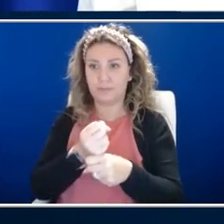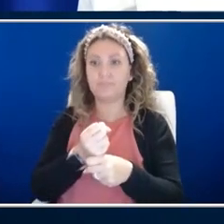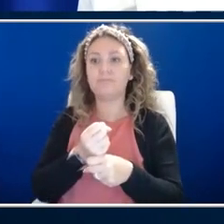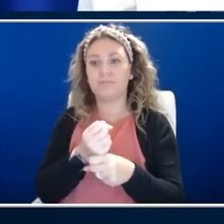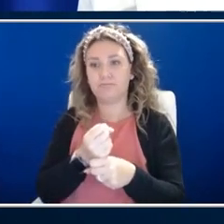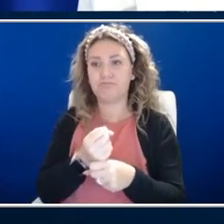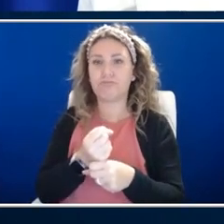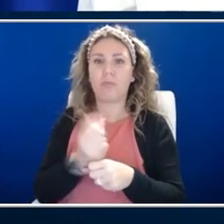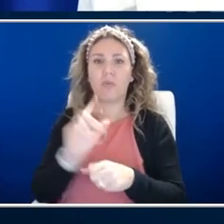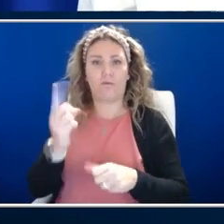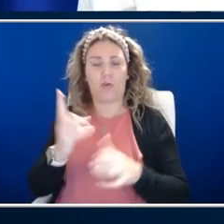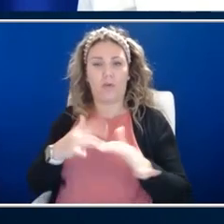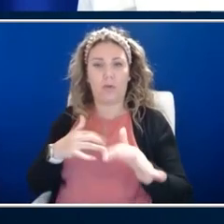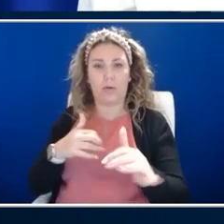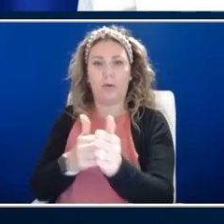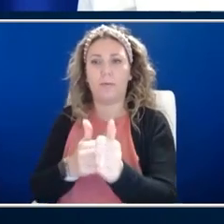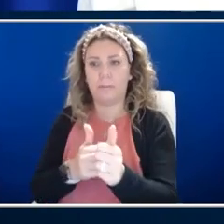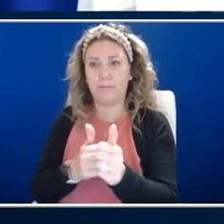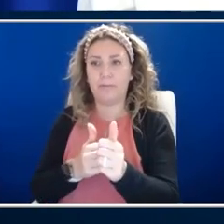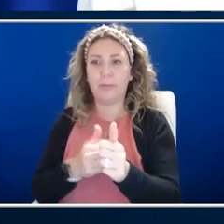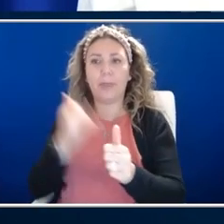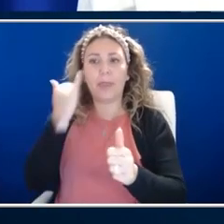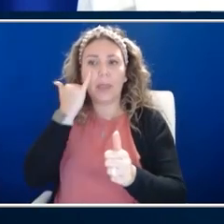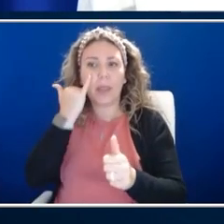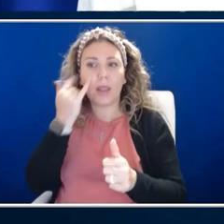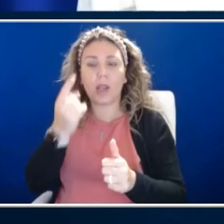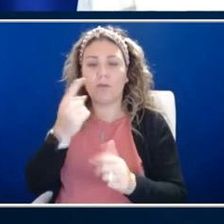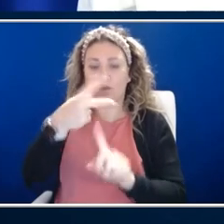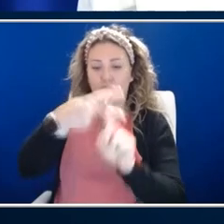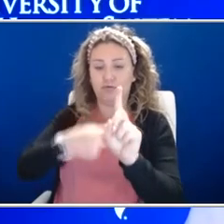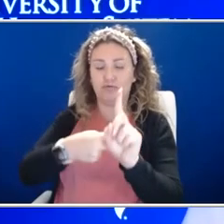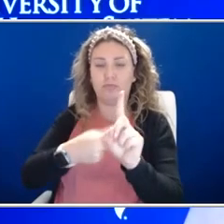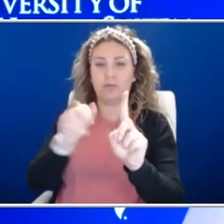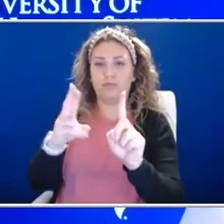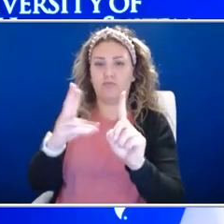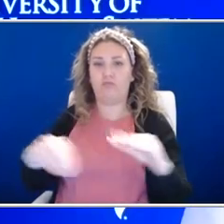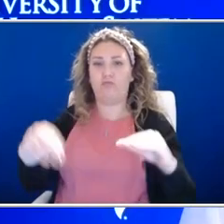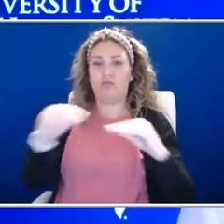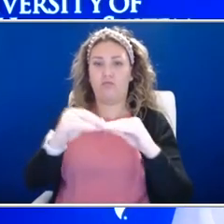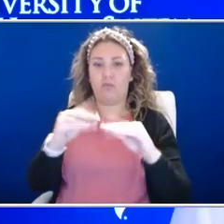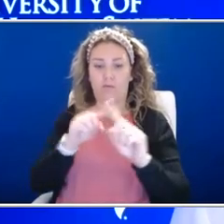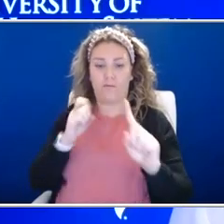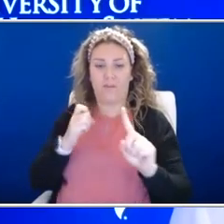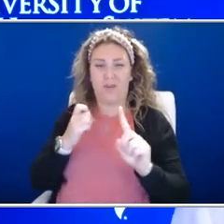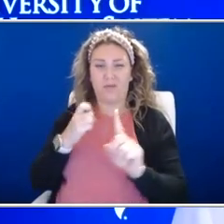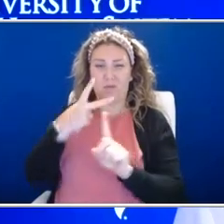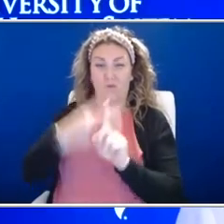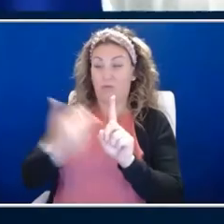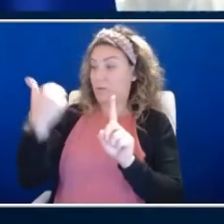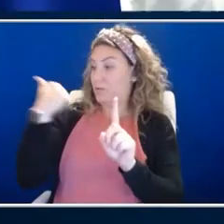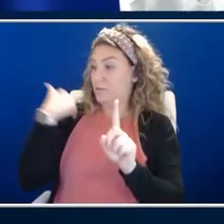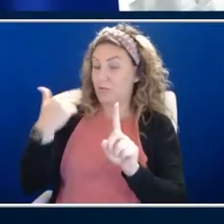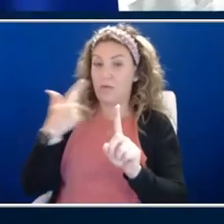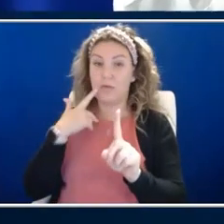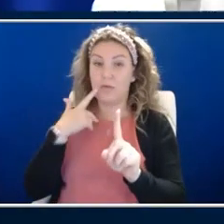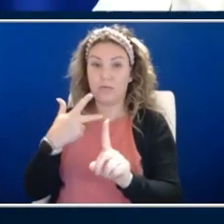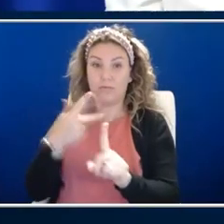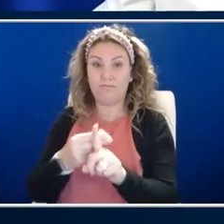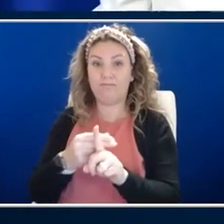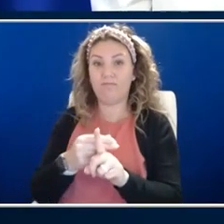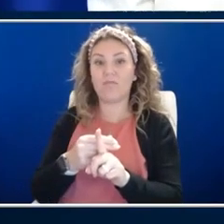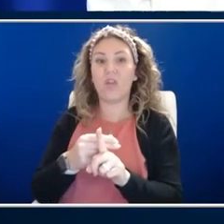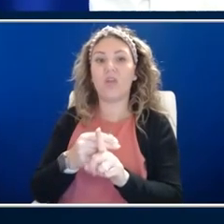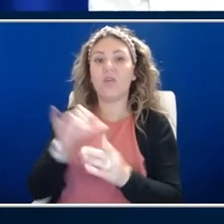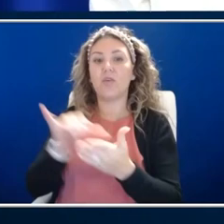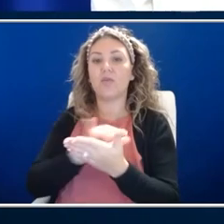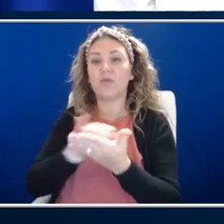updated booster dosing if you are 2 months or more from your last dose of vaccine. All right, New York Times heat map continues